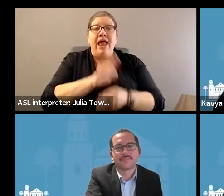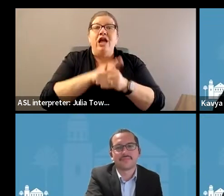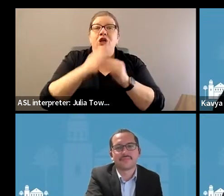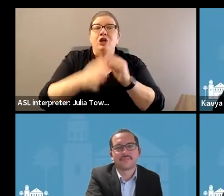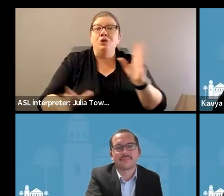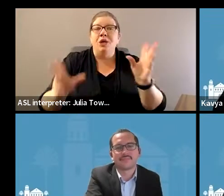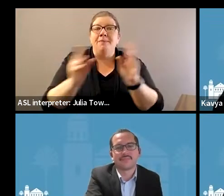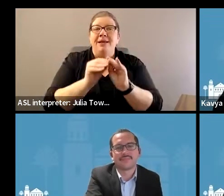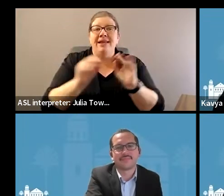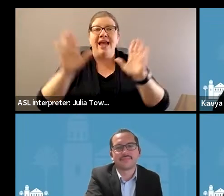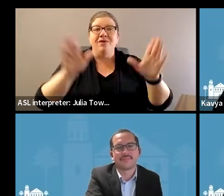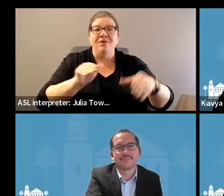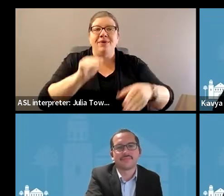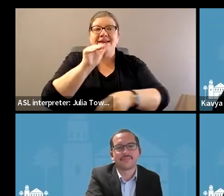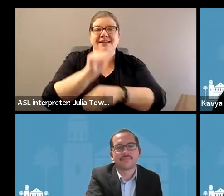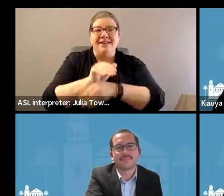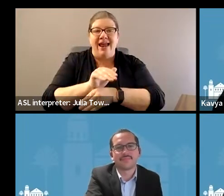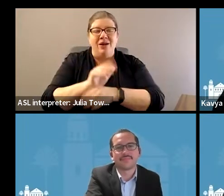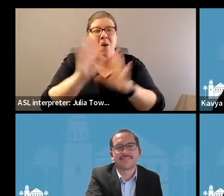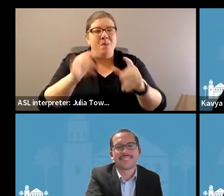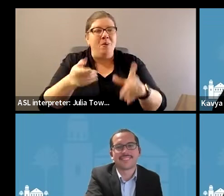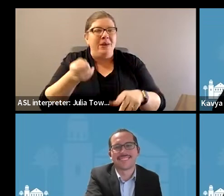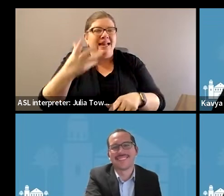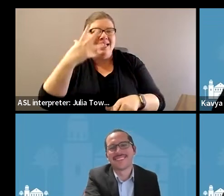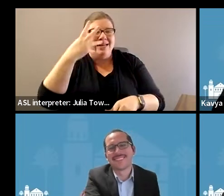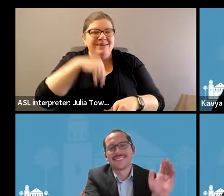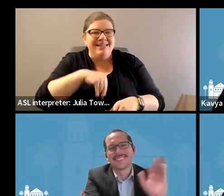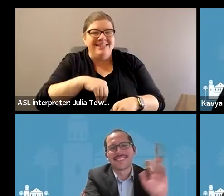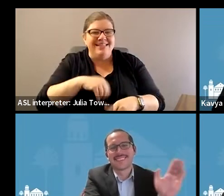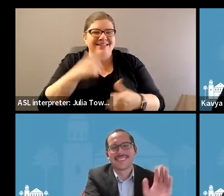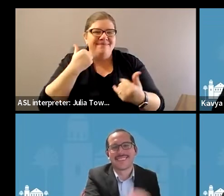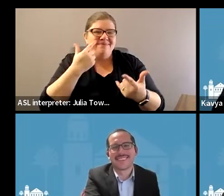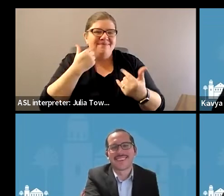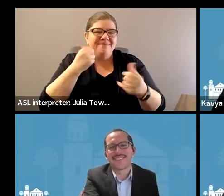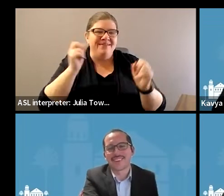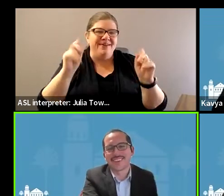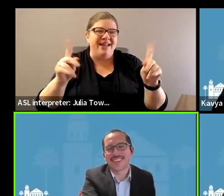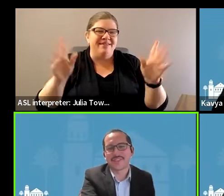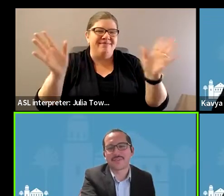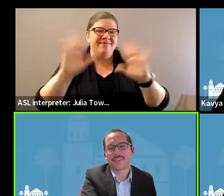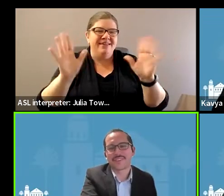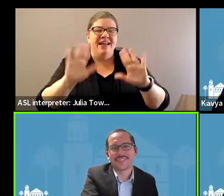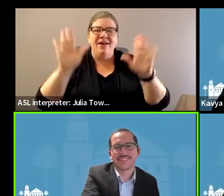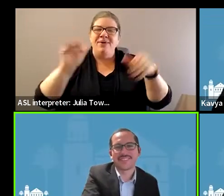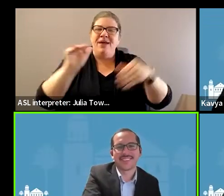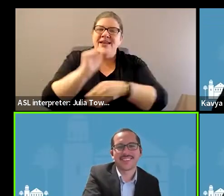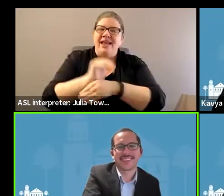meeting. Have a great night. Hope you get a little bit of sleep. So, all right. Have a great